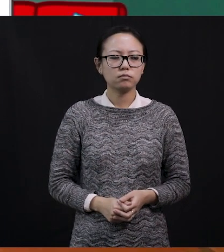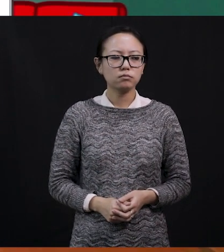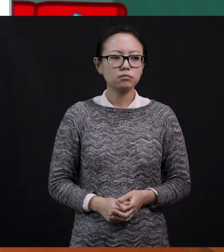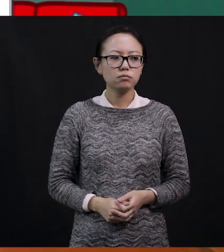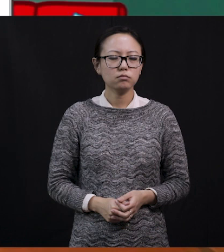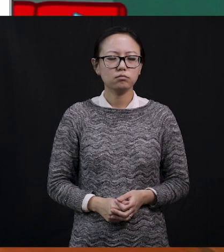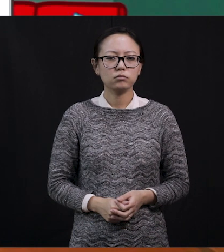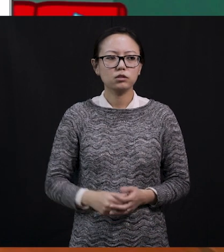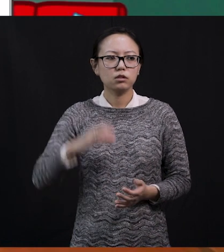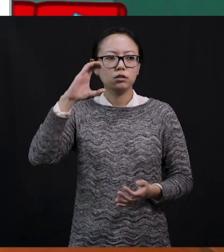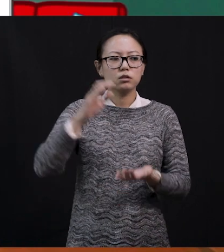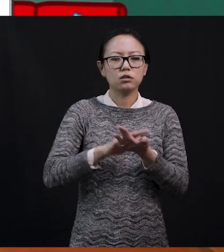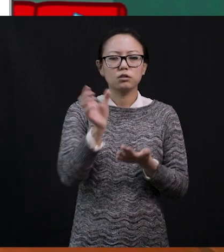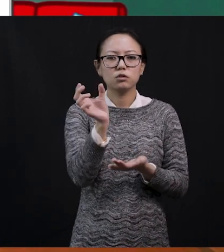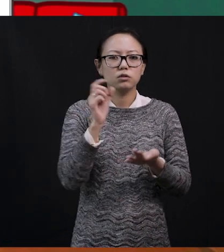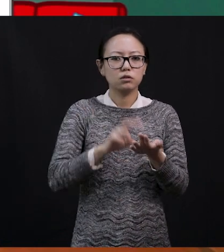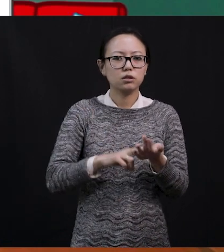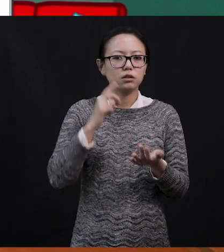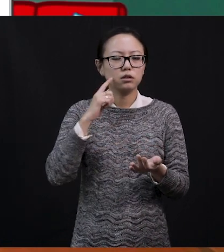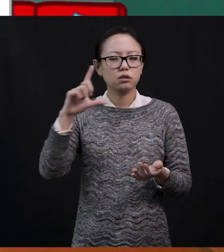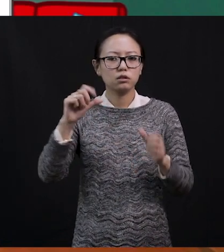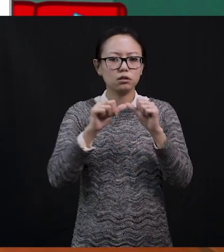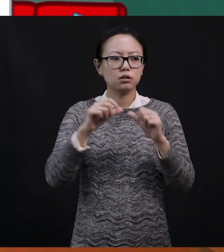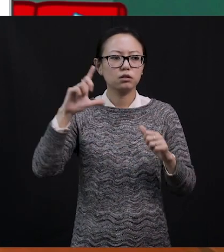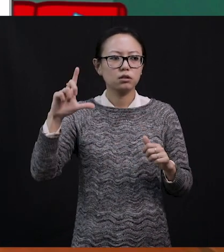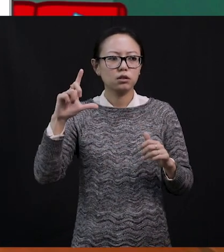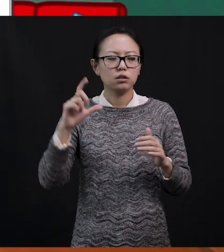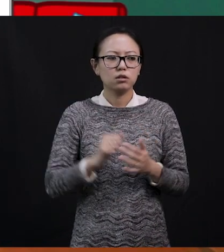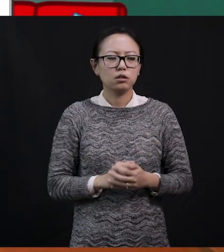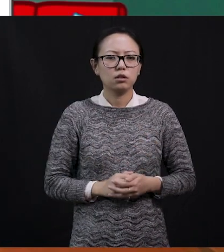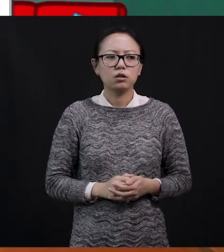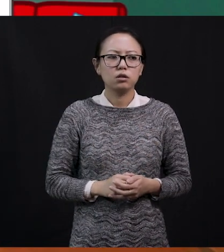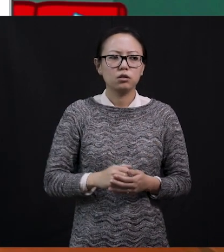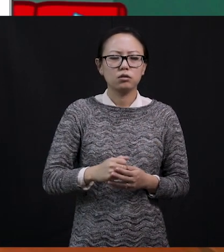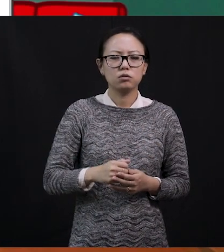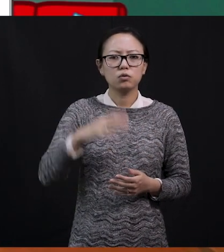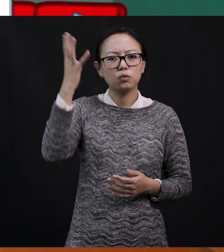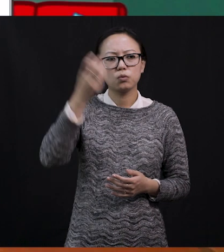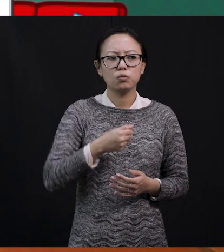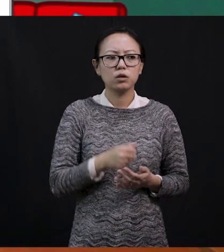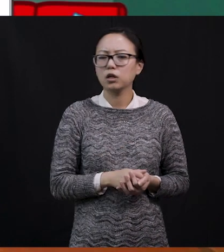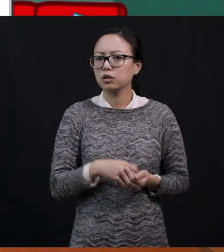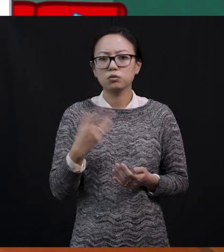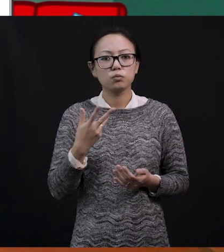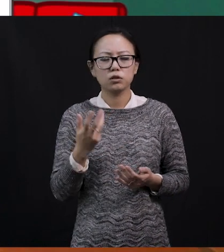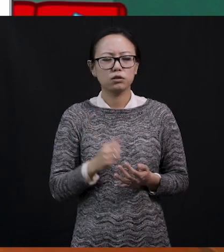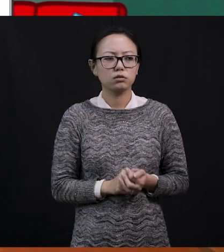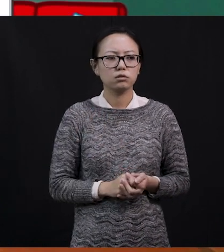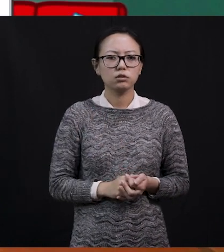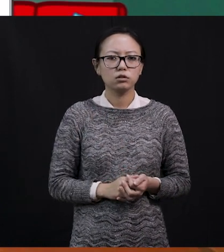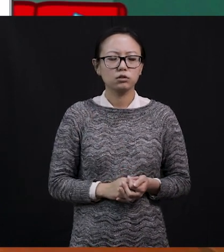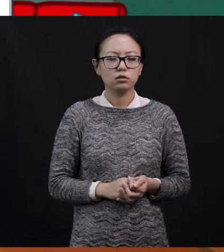What did he want from Bipin Babu? I'm sure you have the answer to these two. I'm sure you have very good memory power. He wanted a